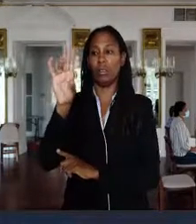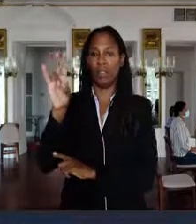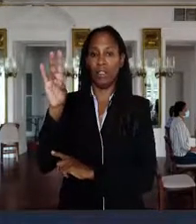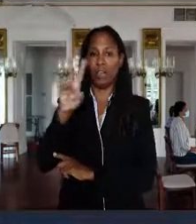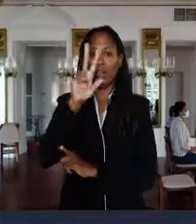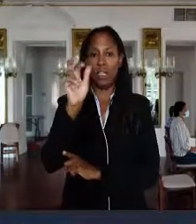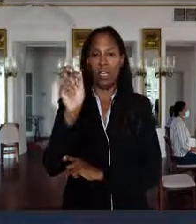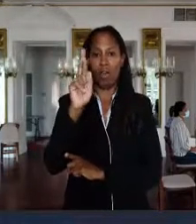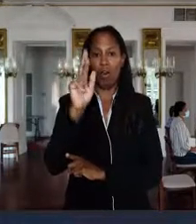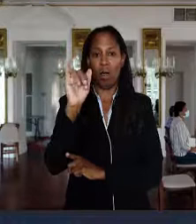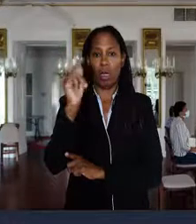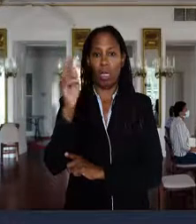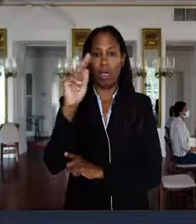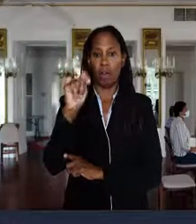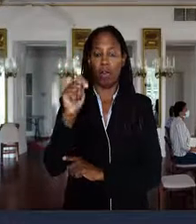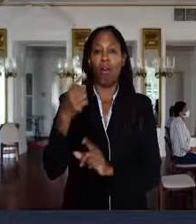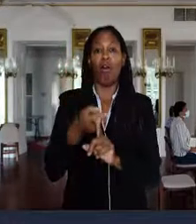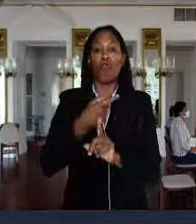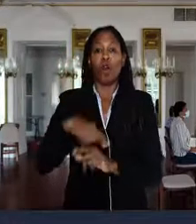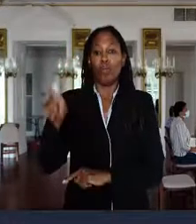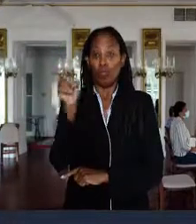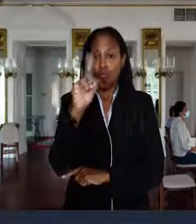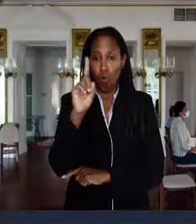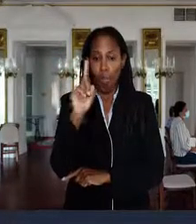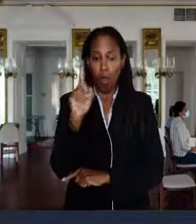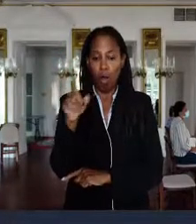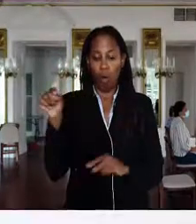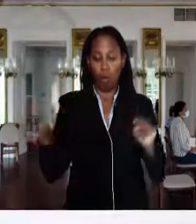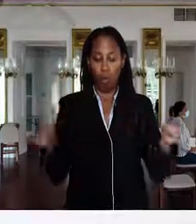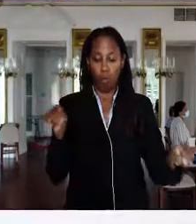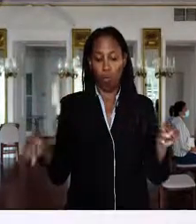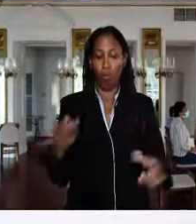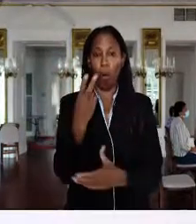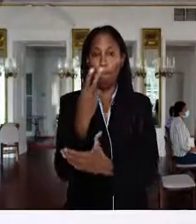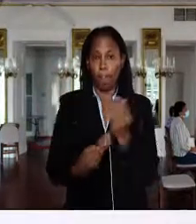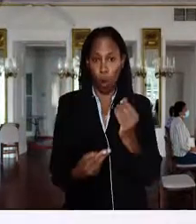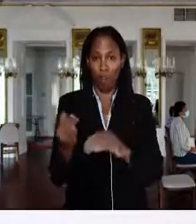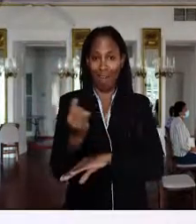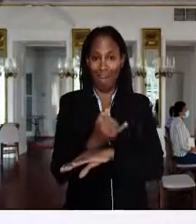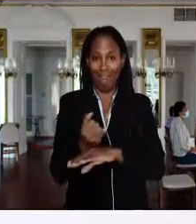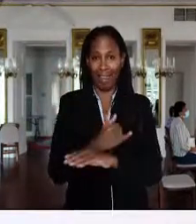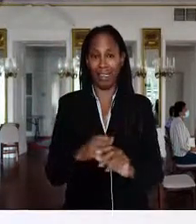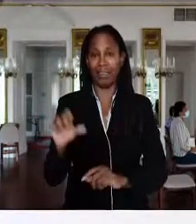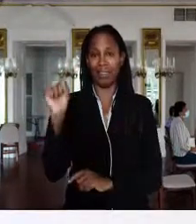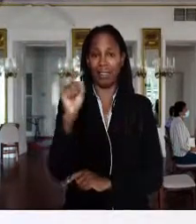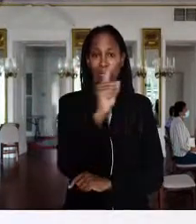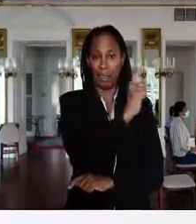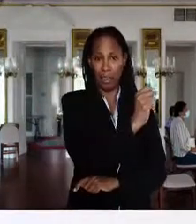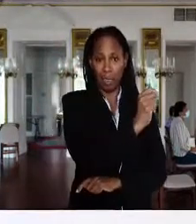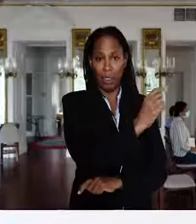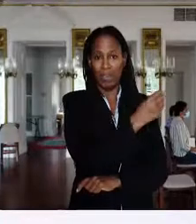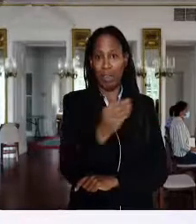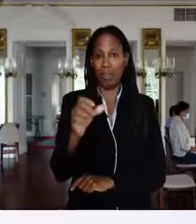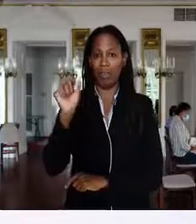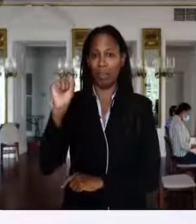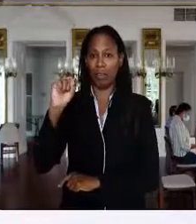samples are from cases on St. Thomas and St. Croix. Many have asked about the Delta or